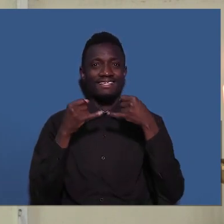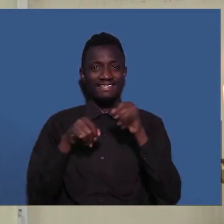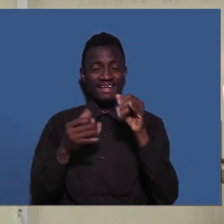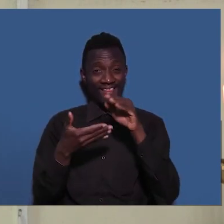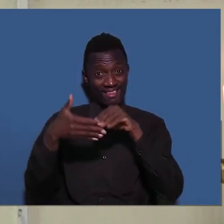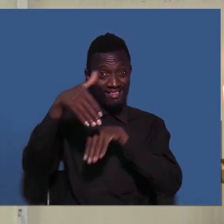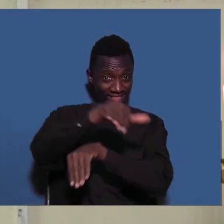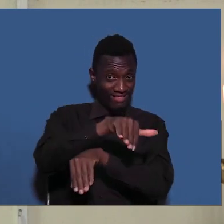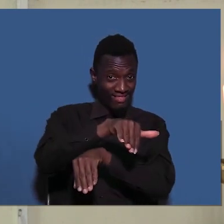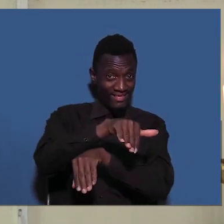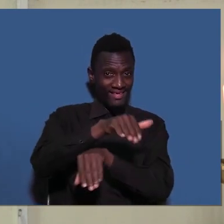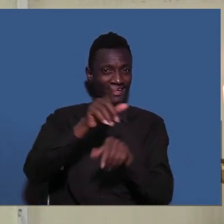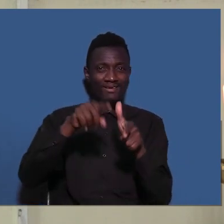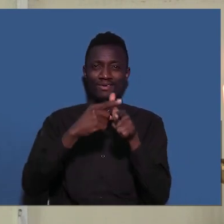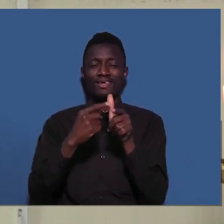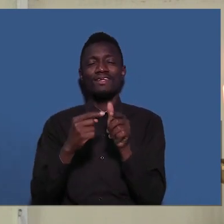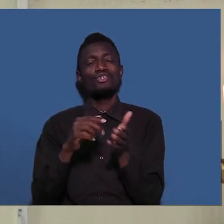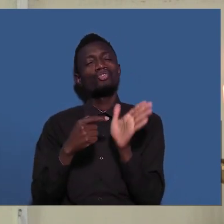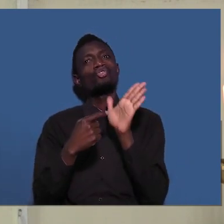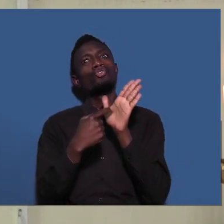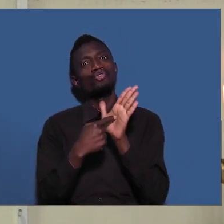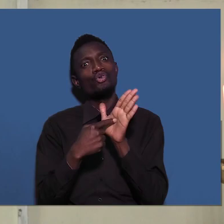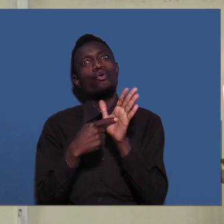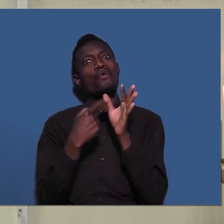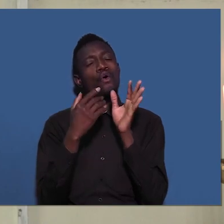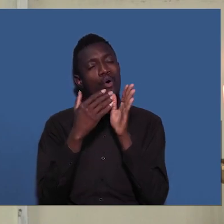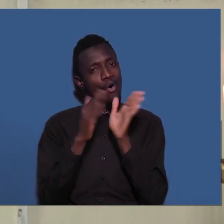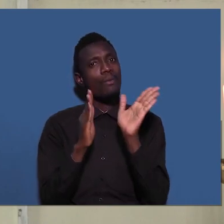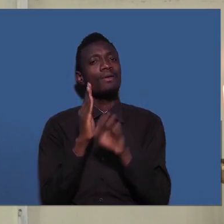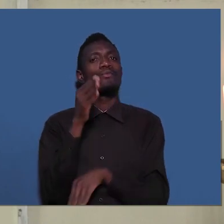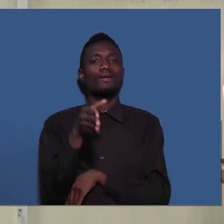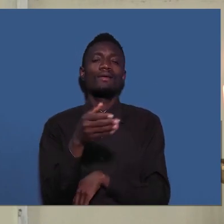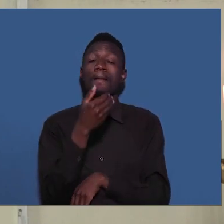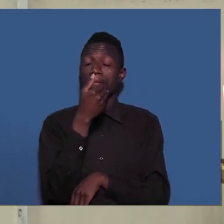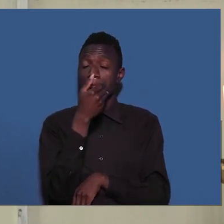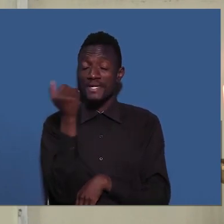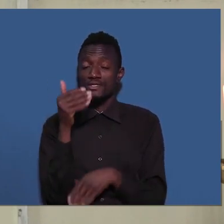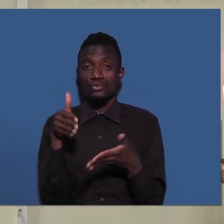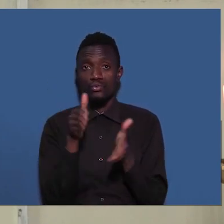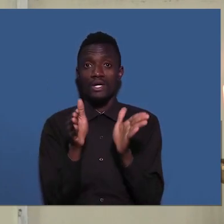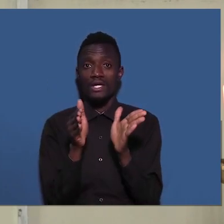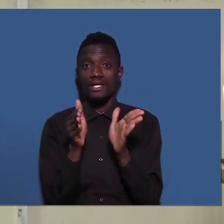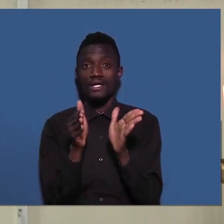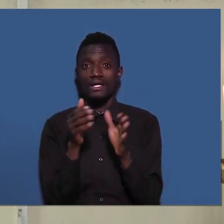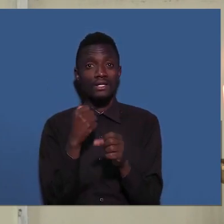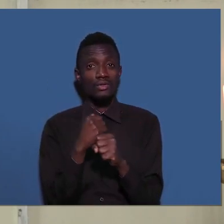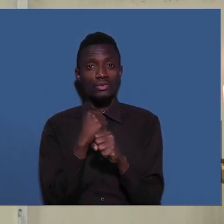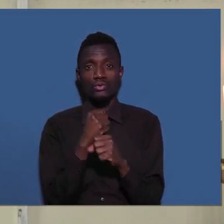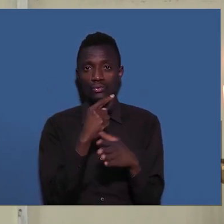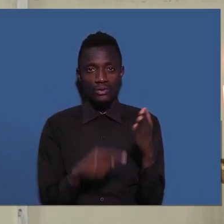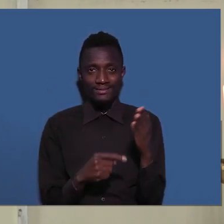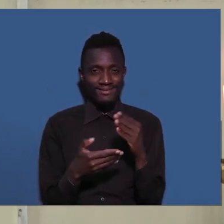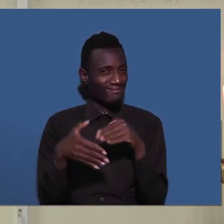reveals itself. The best way to deal with it is not to